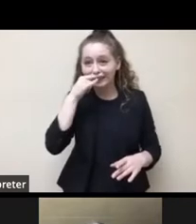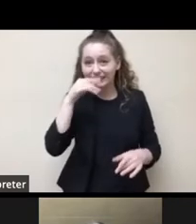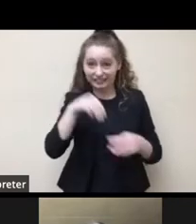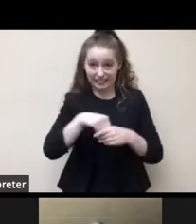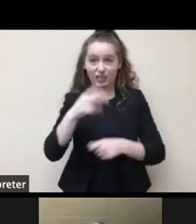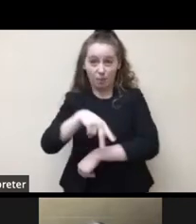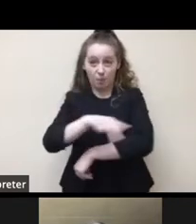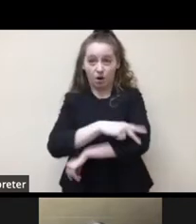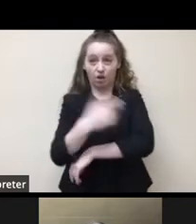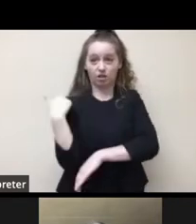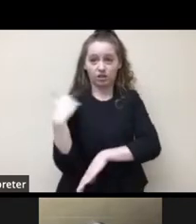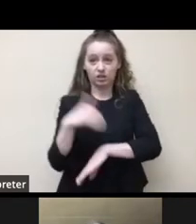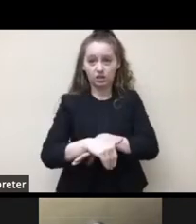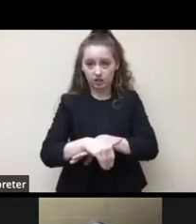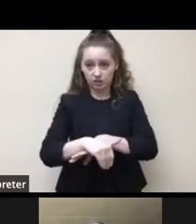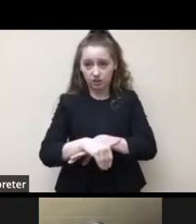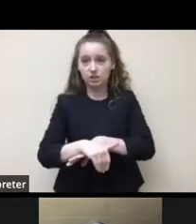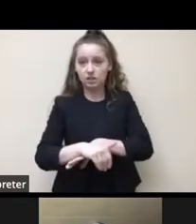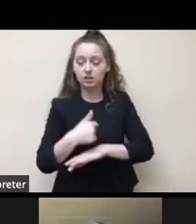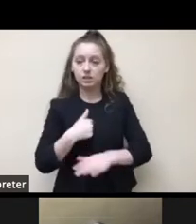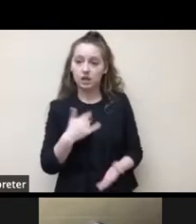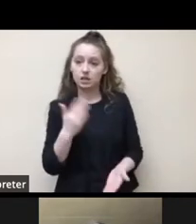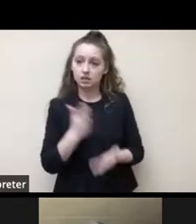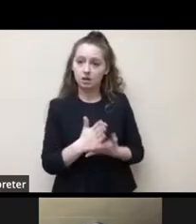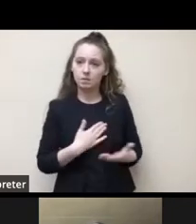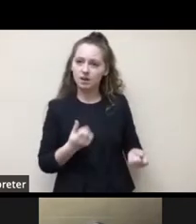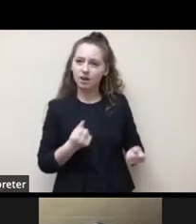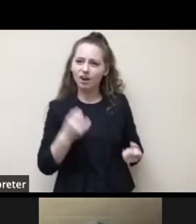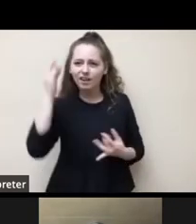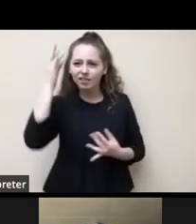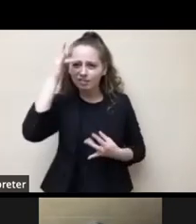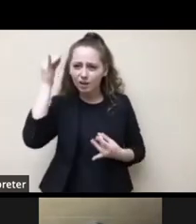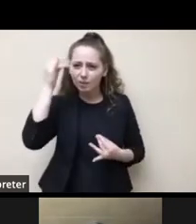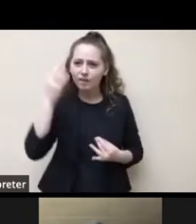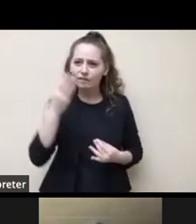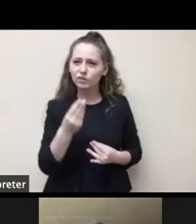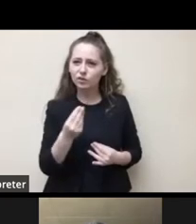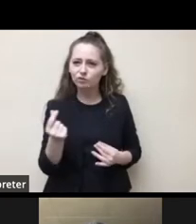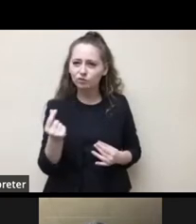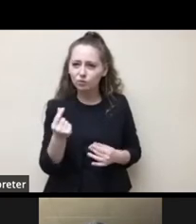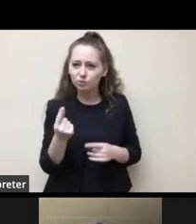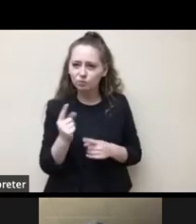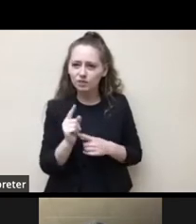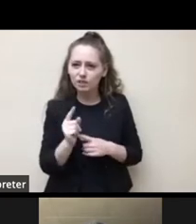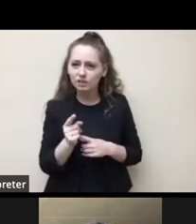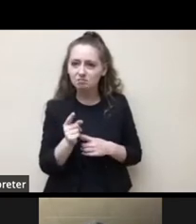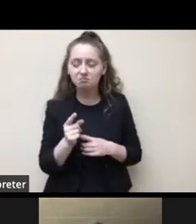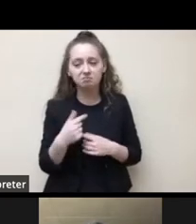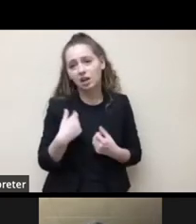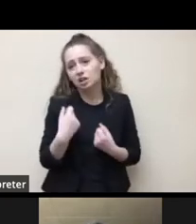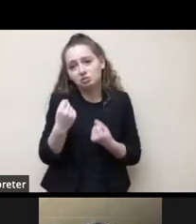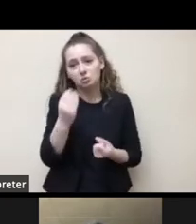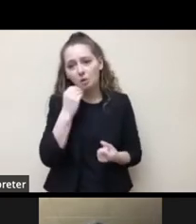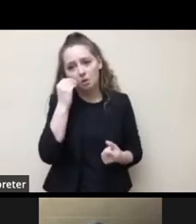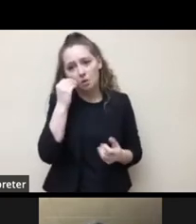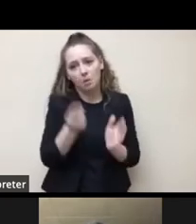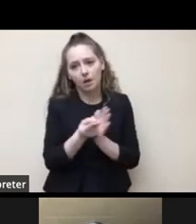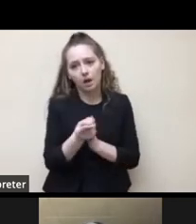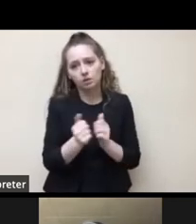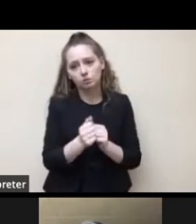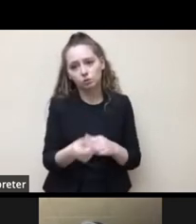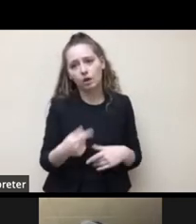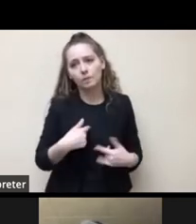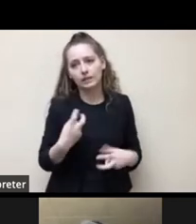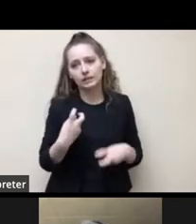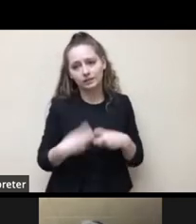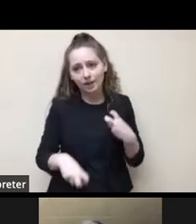night. And I stopped my car and I thought about it for a few minutes and I just drove home, I'll be honest with you. I mean, it's tough to do that.